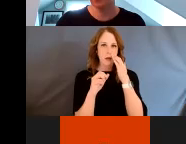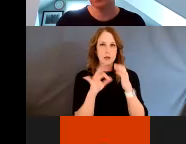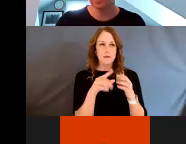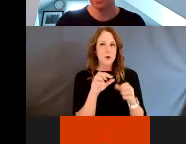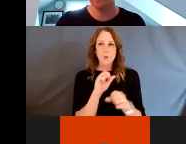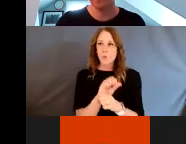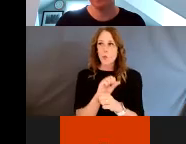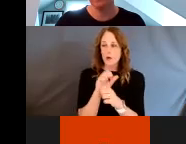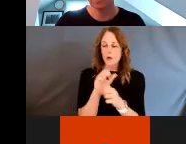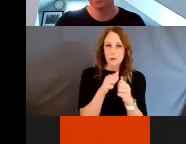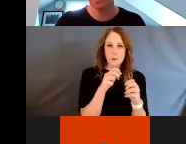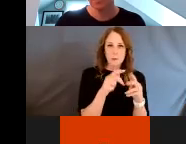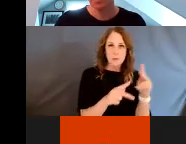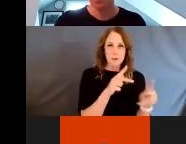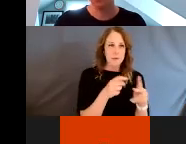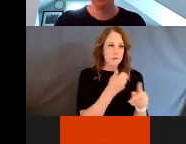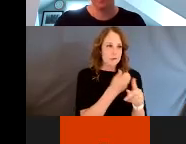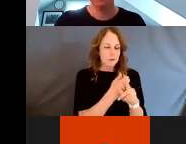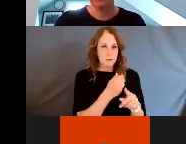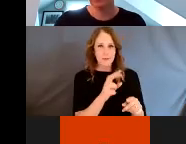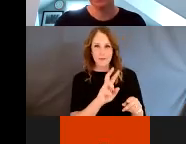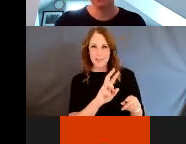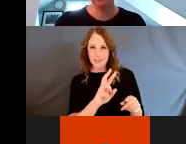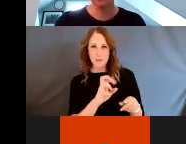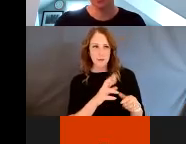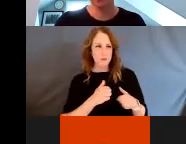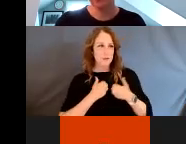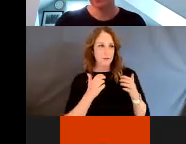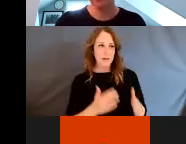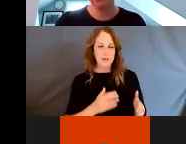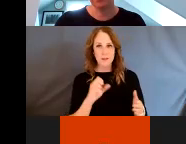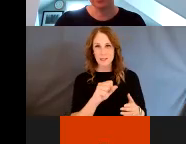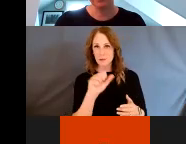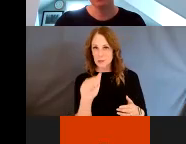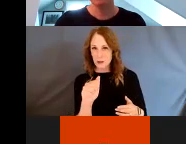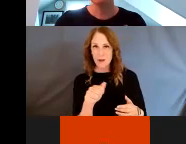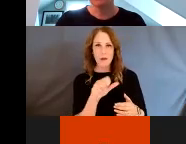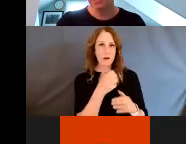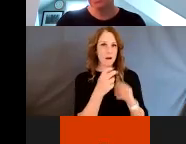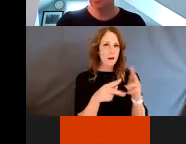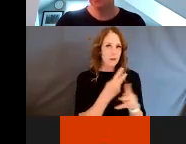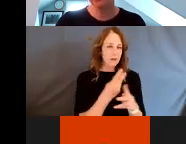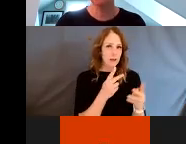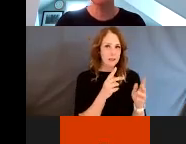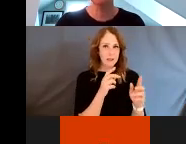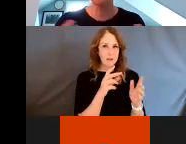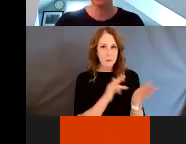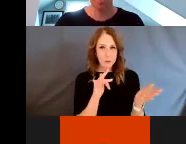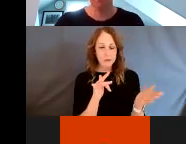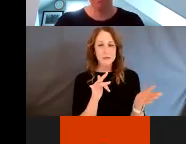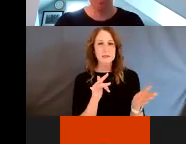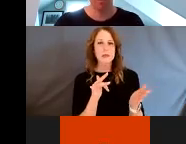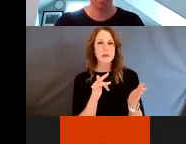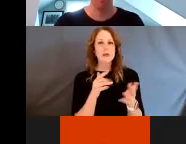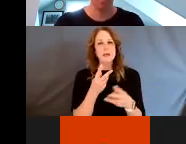working with folks that have been victims or survivors of sexual assault or other types of abuse. So taking care of ourselves is